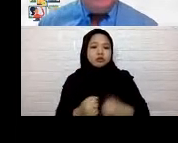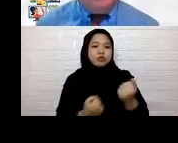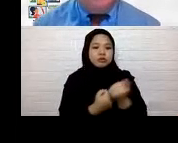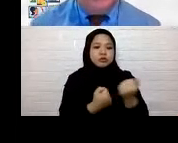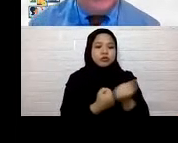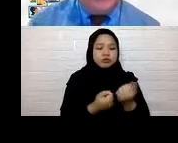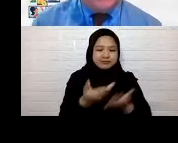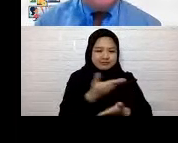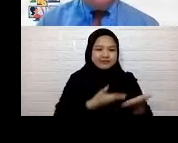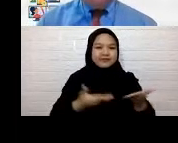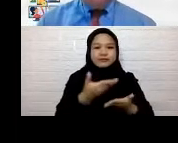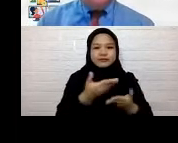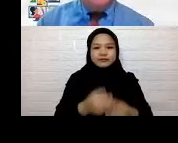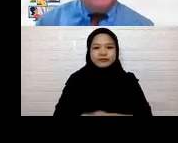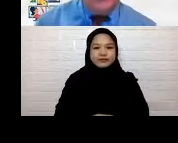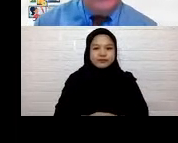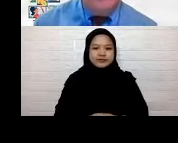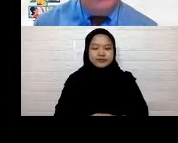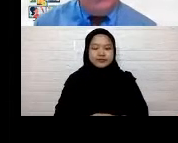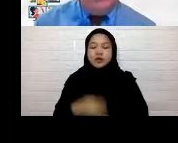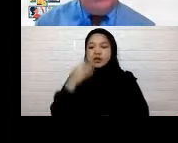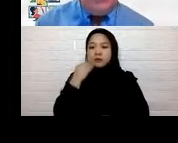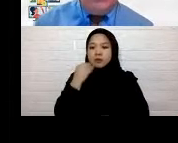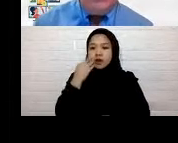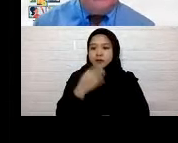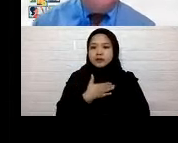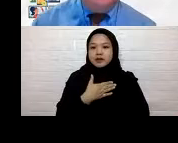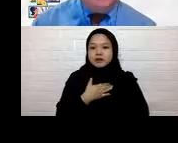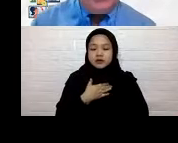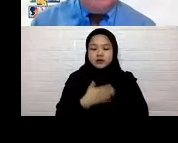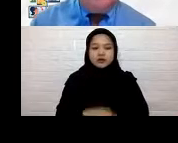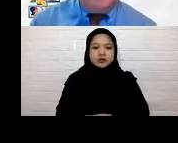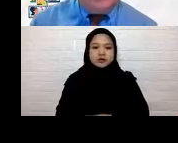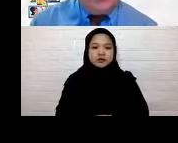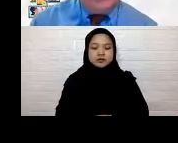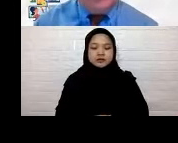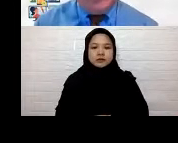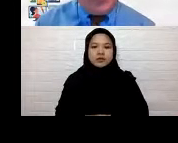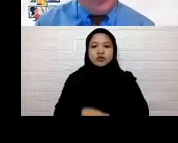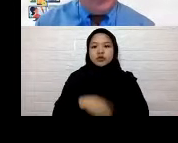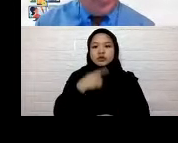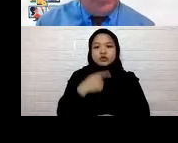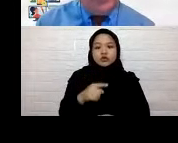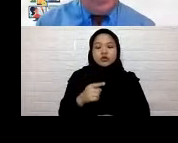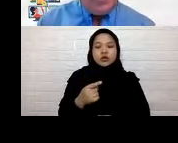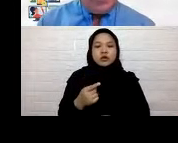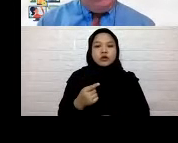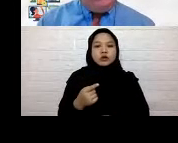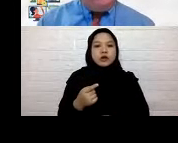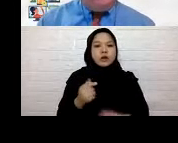In my experience, consulting on ethical issues related to technology around the